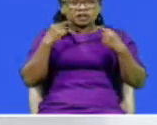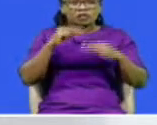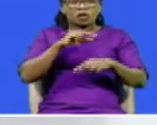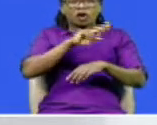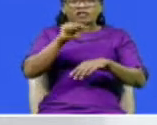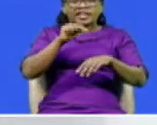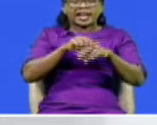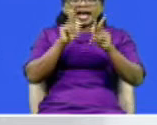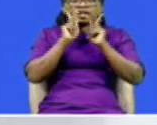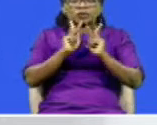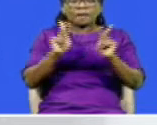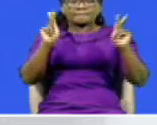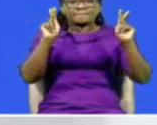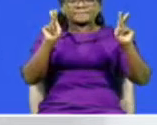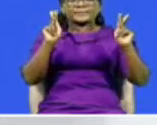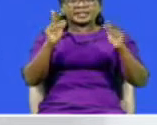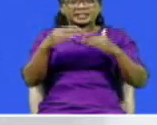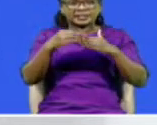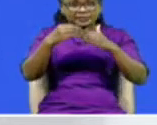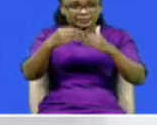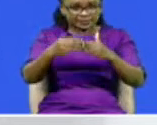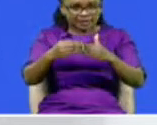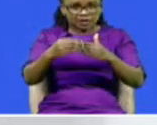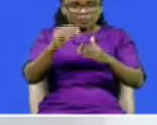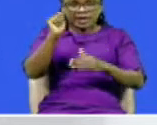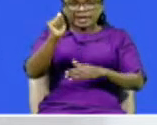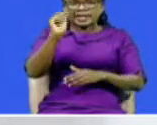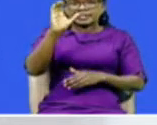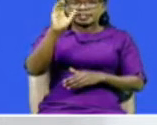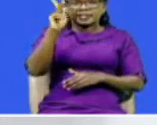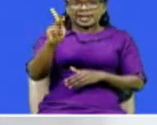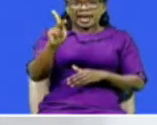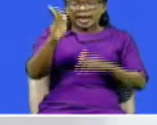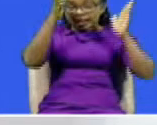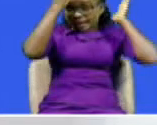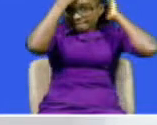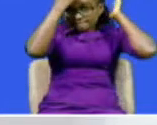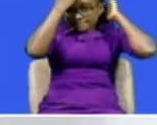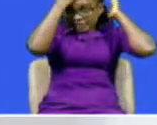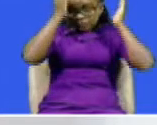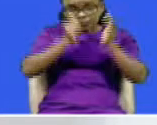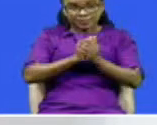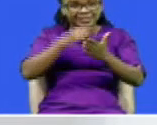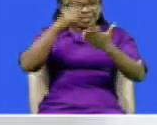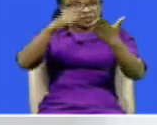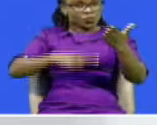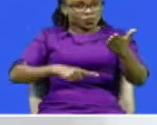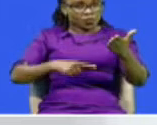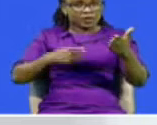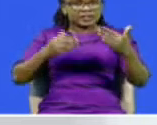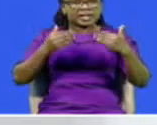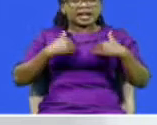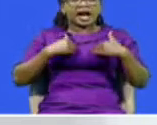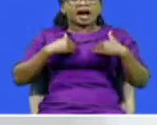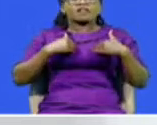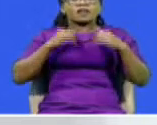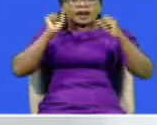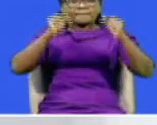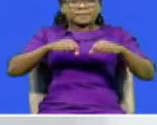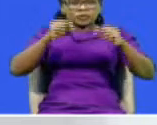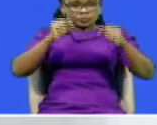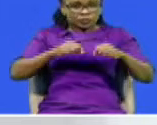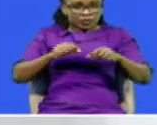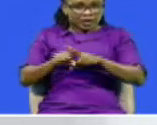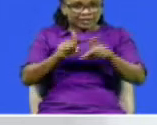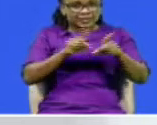Peace and Mediation, chaired by head of Anglican Church Archbishop Jackson Sapit, say they are alarmed over possible triggers